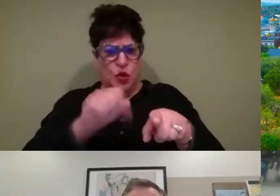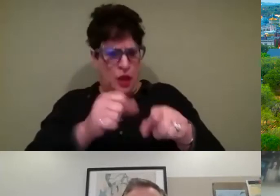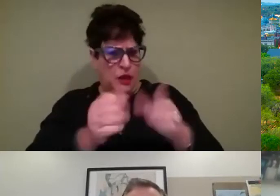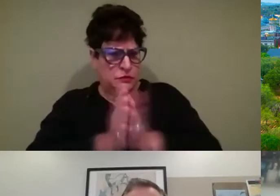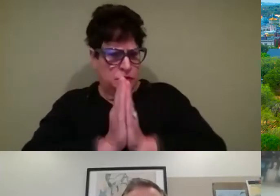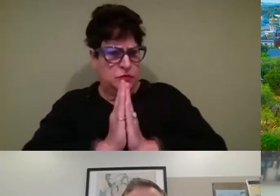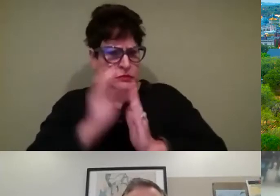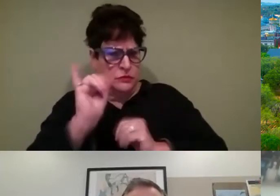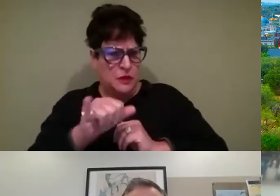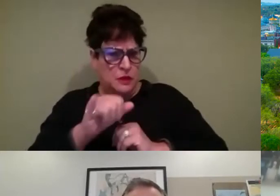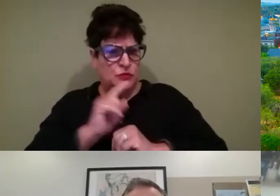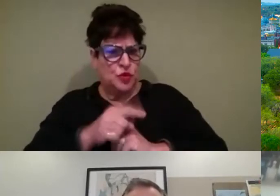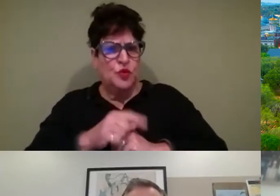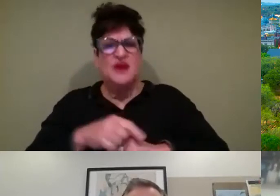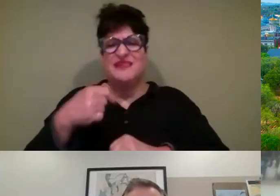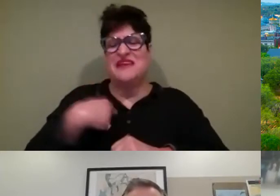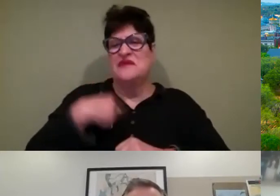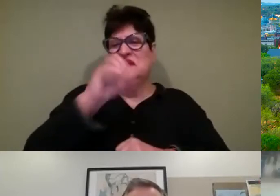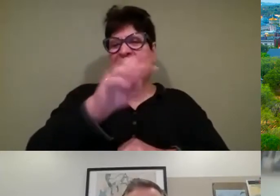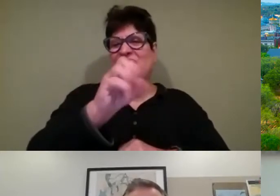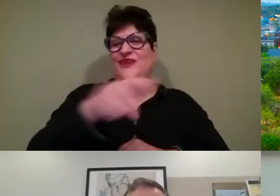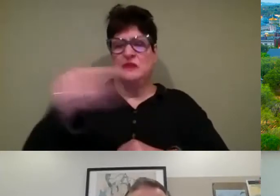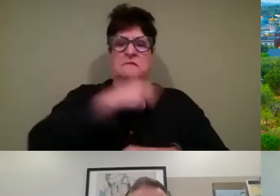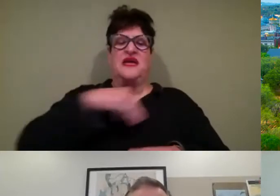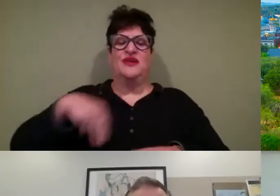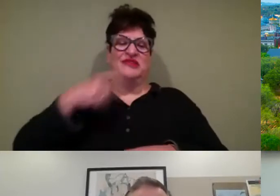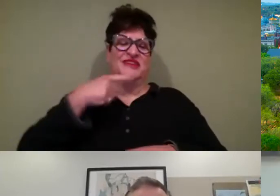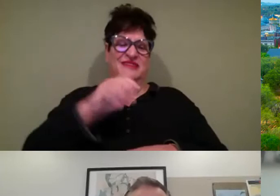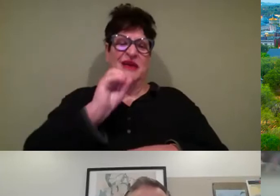Well, we can get you the information. We can get you the information.